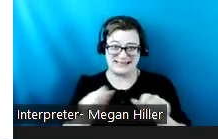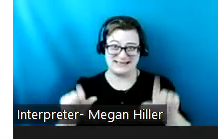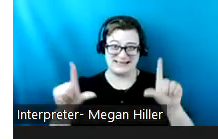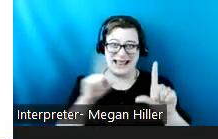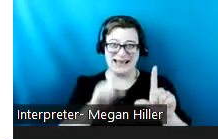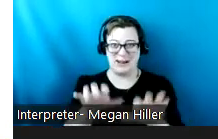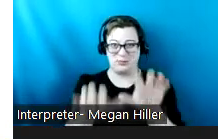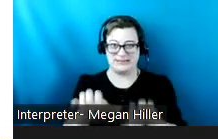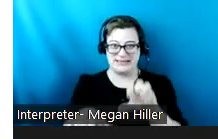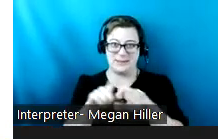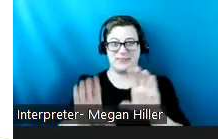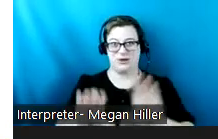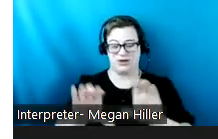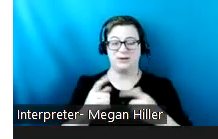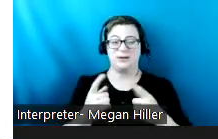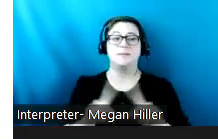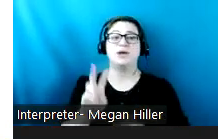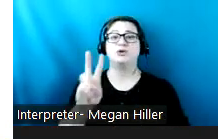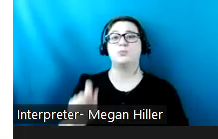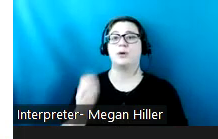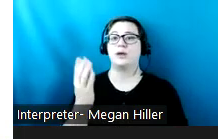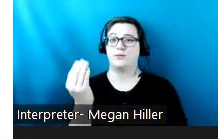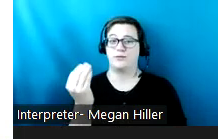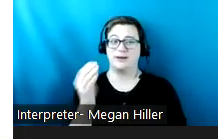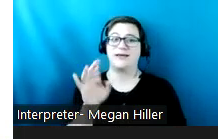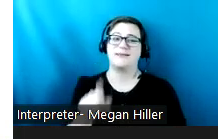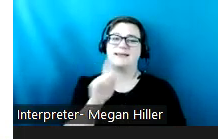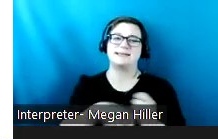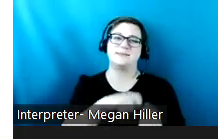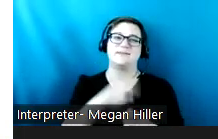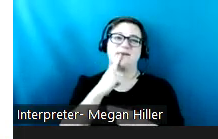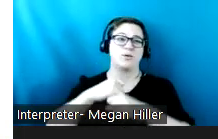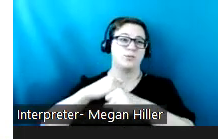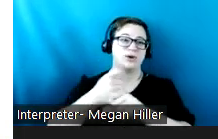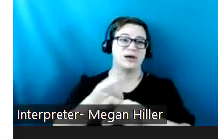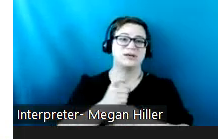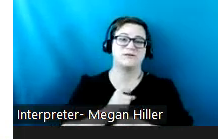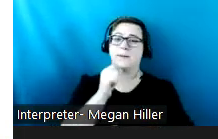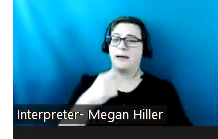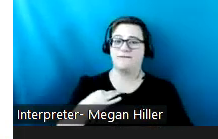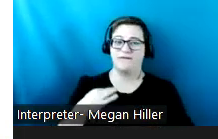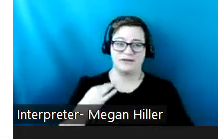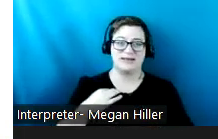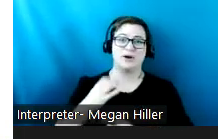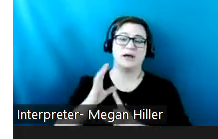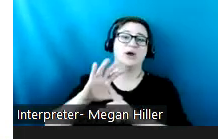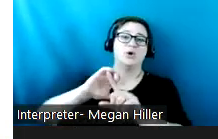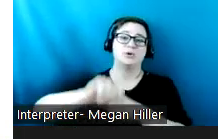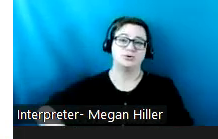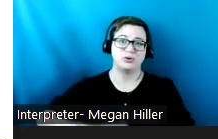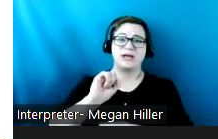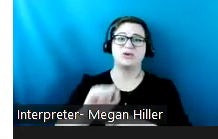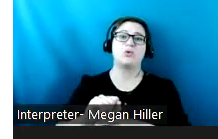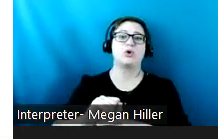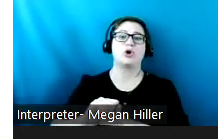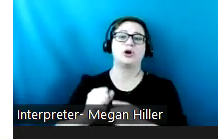chat. So 2.14 is specific to protection from involuntary restraint or seclusion. Further